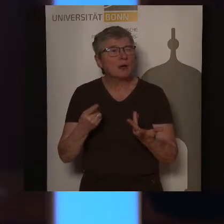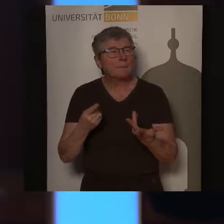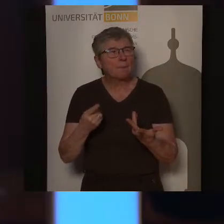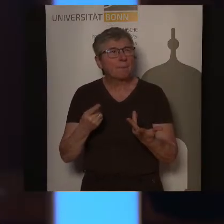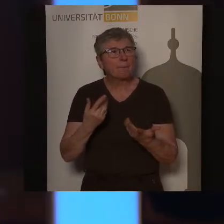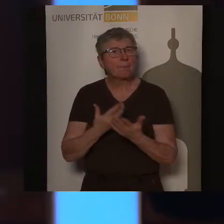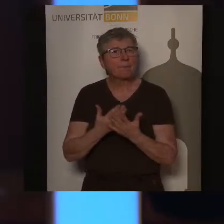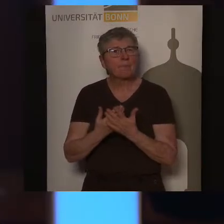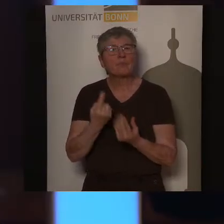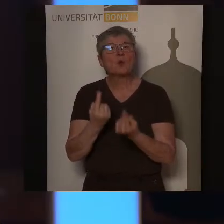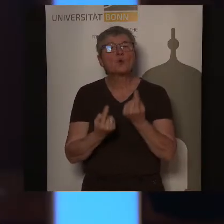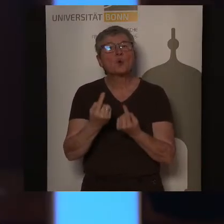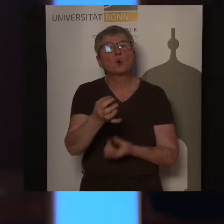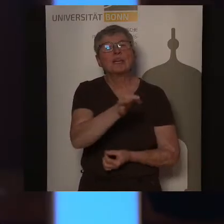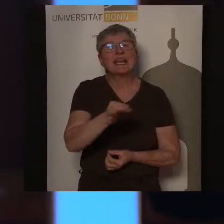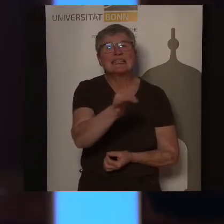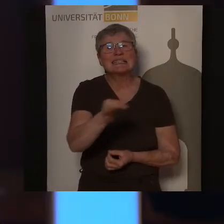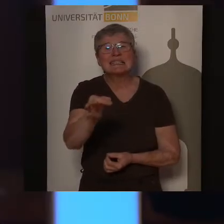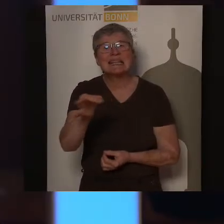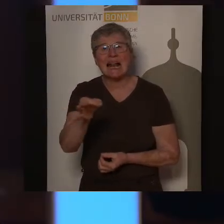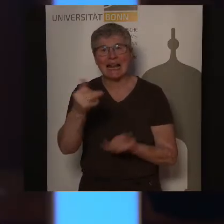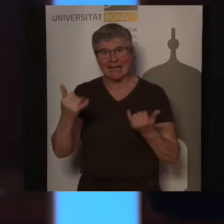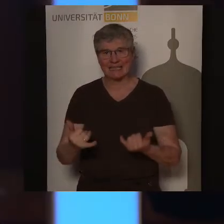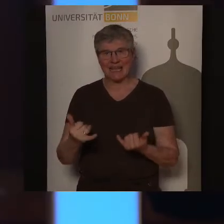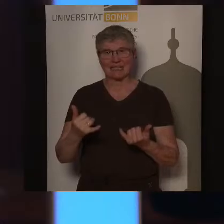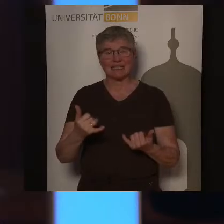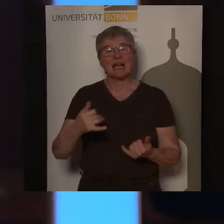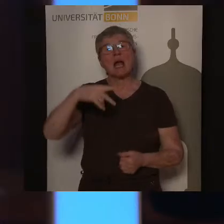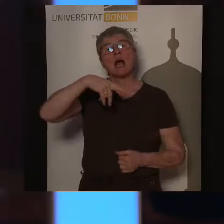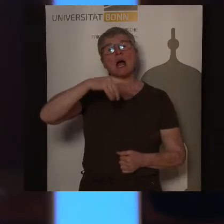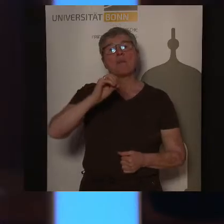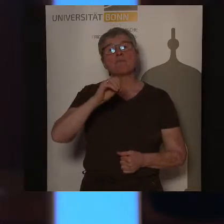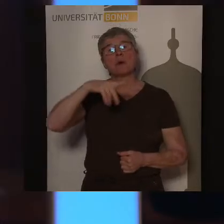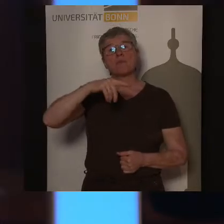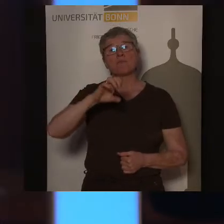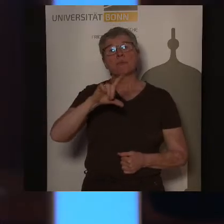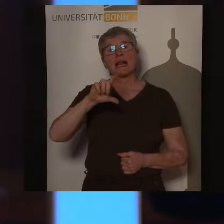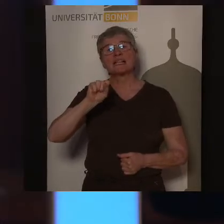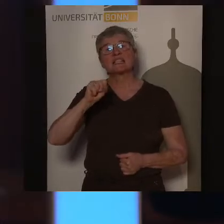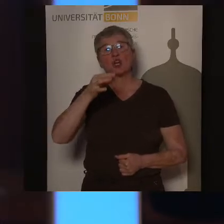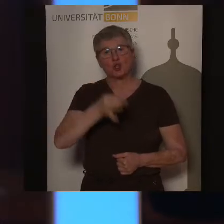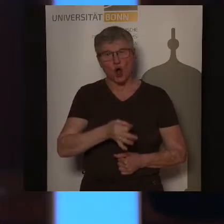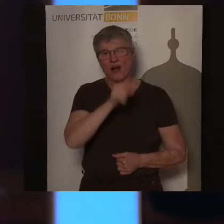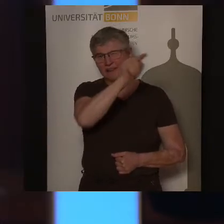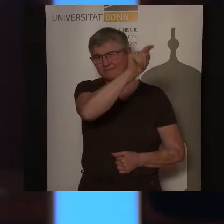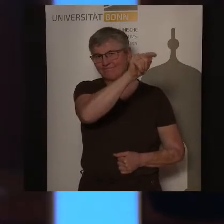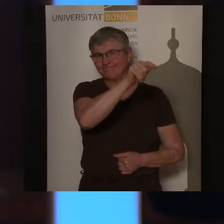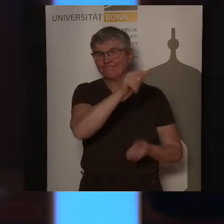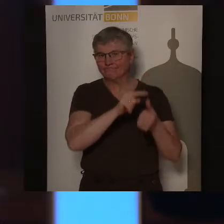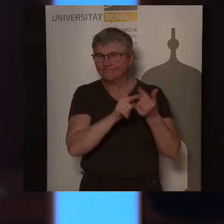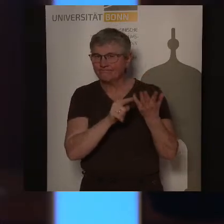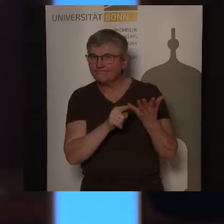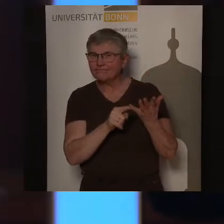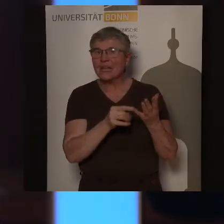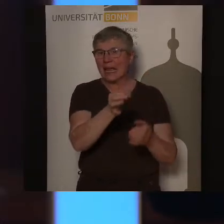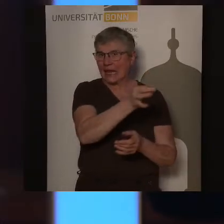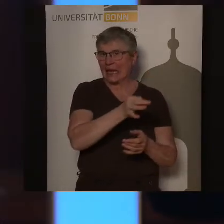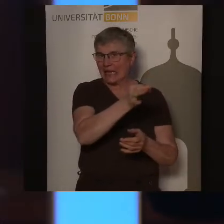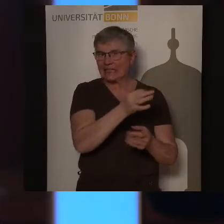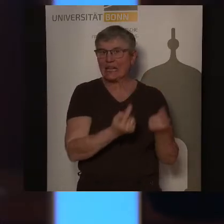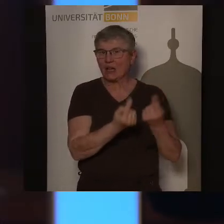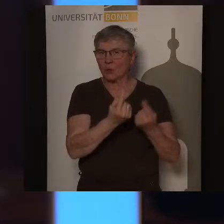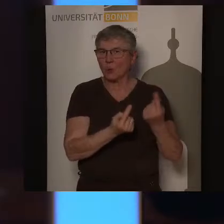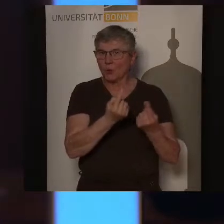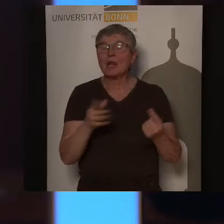well. For example, the Green Islands, as they were called, we have them on the Poppelsdorf campus now. This